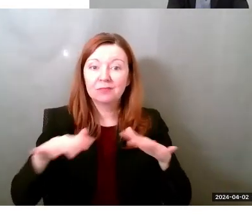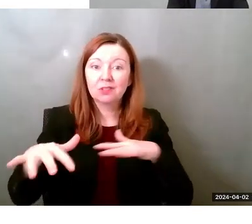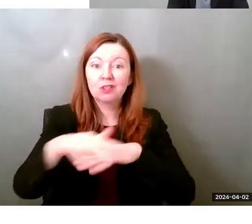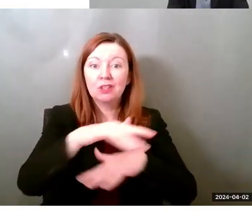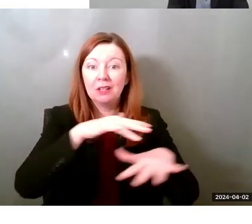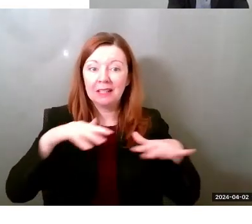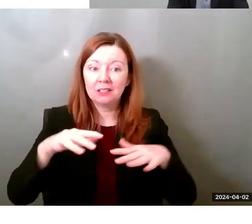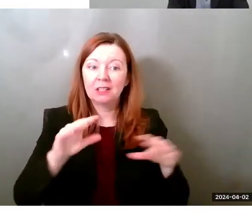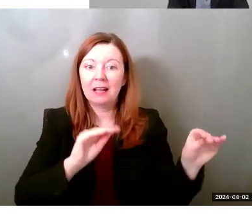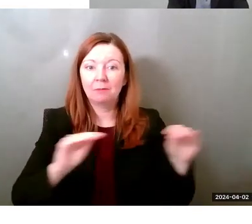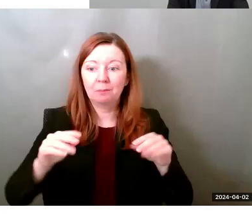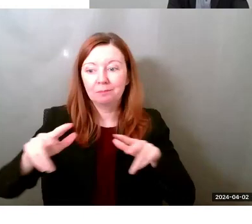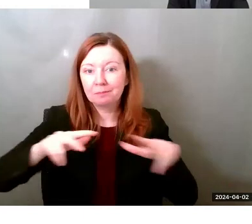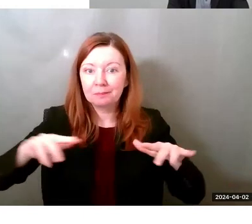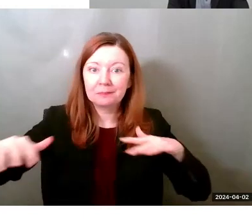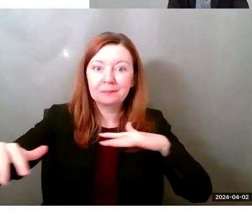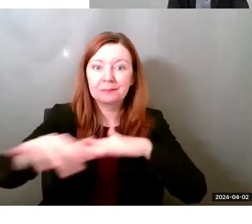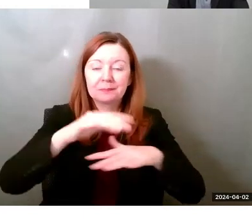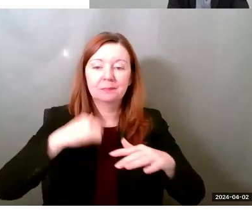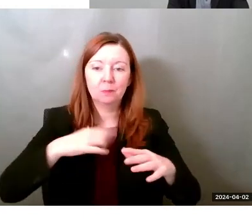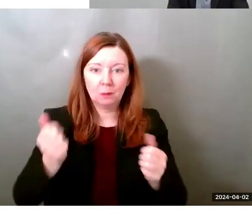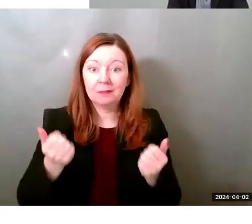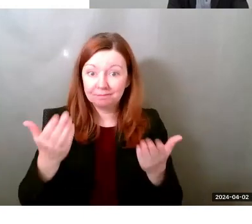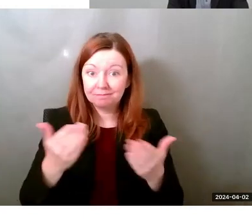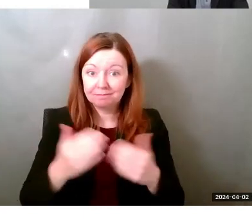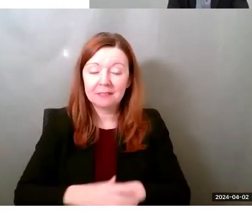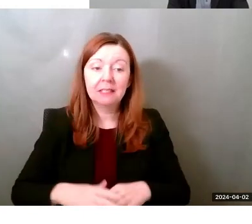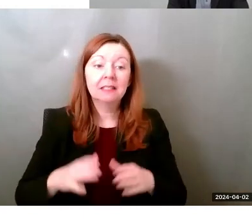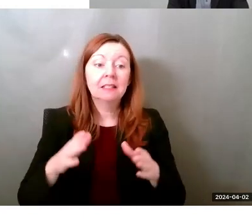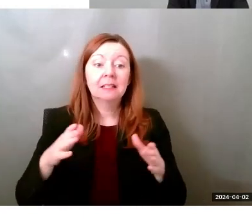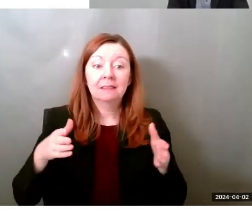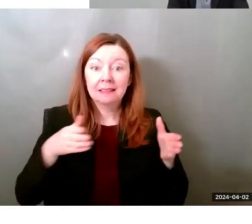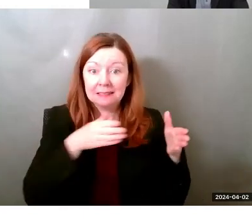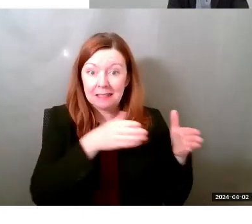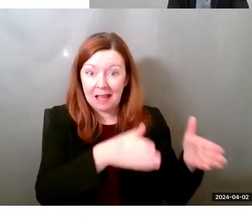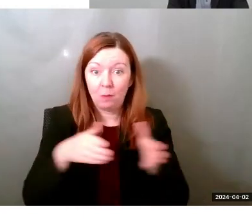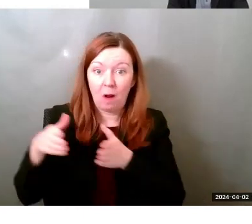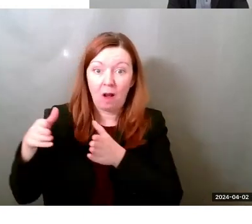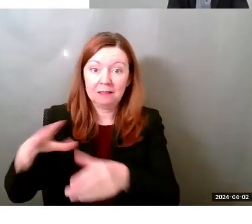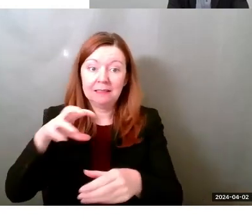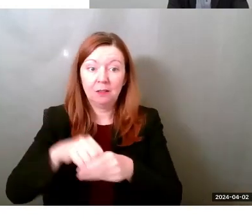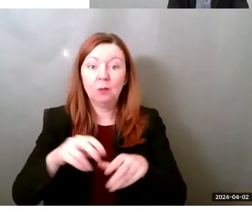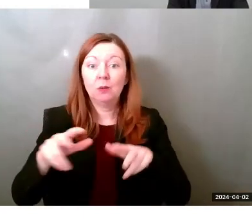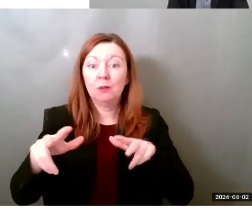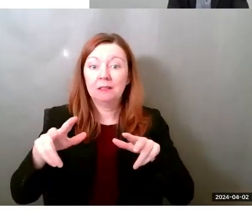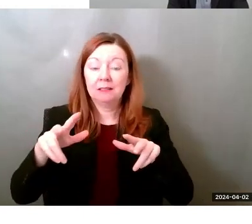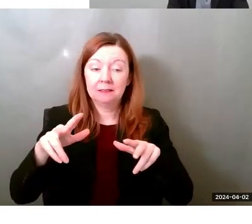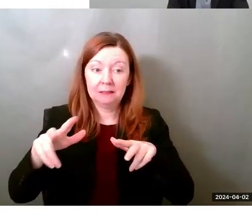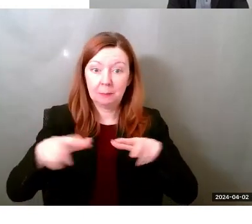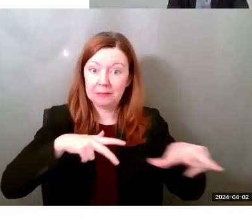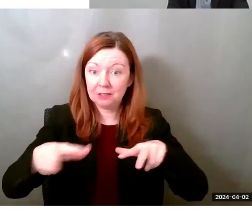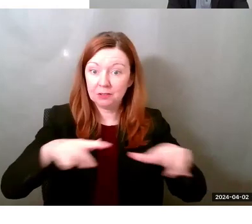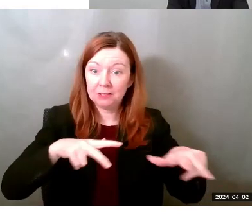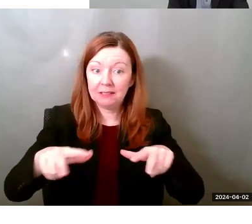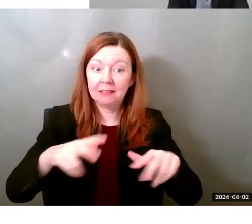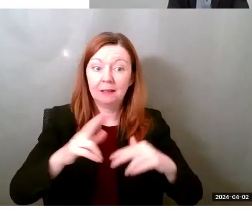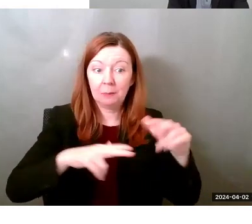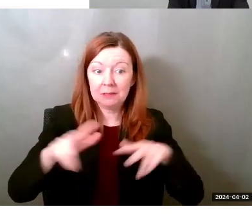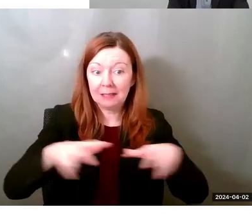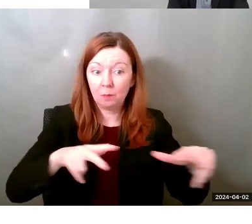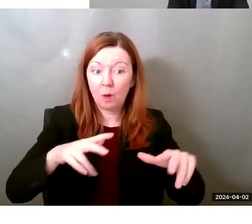movement shortly. Overall, the existing sidewalks include the pedestrian area, which consists of the building and walking zones shown